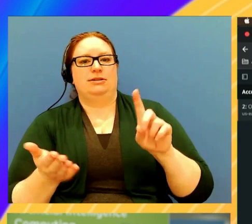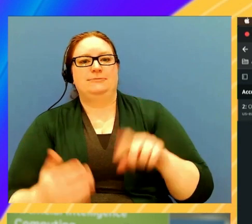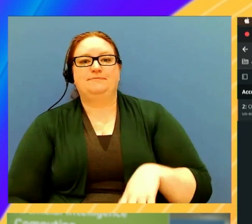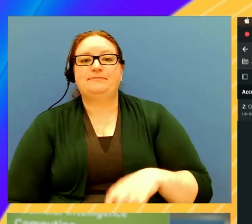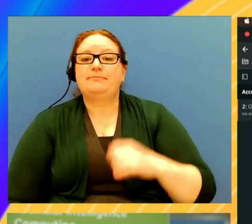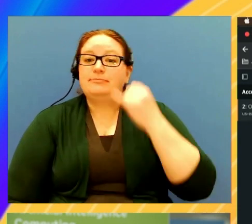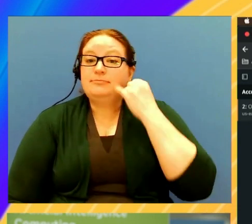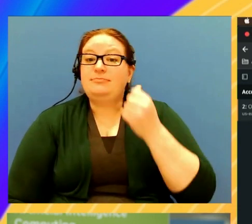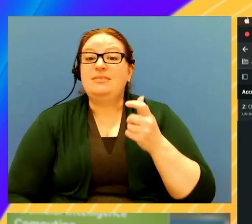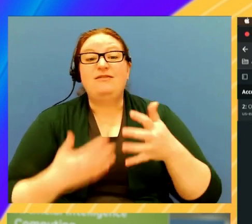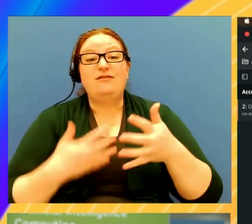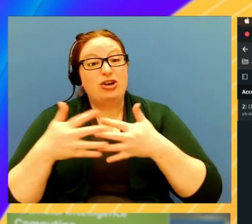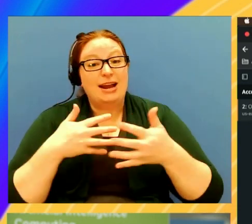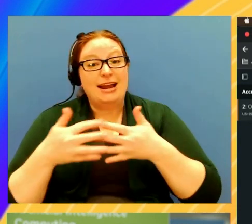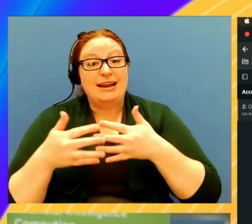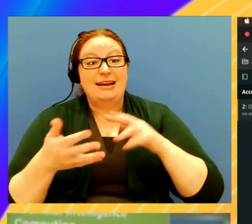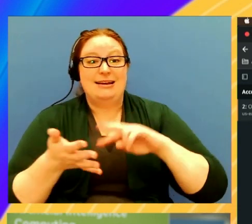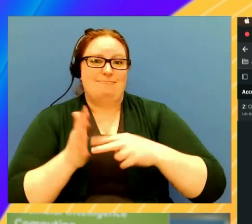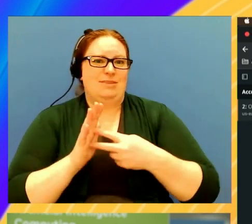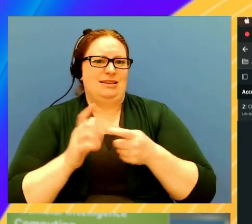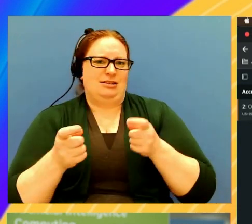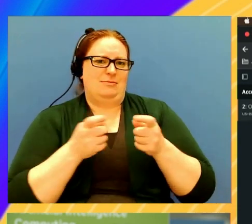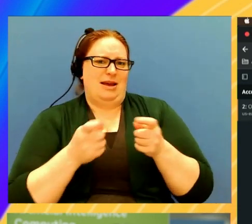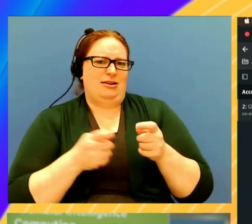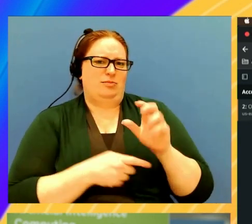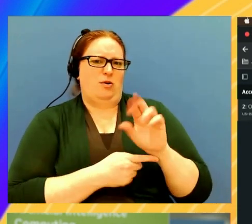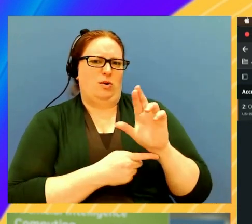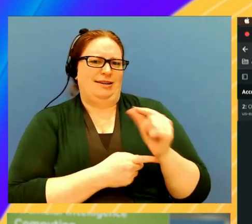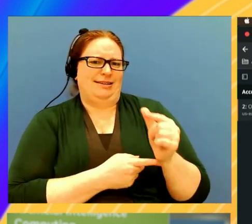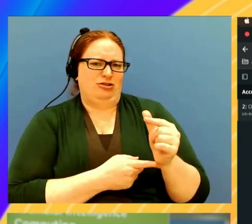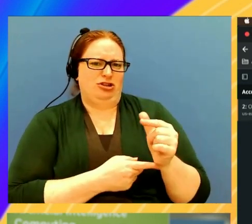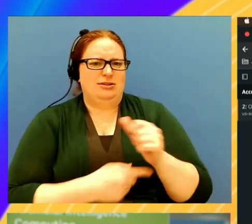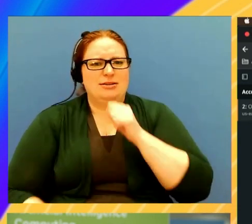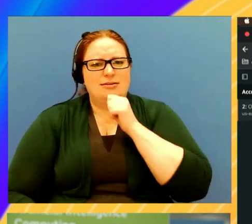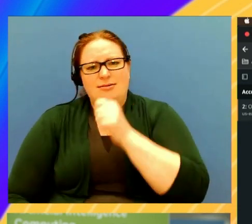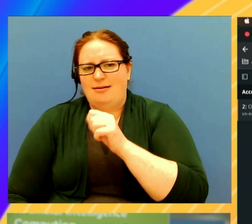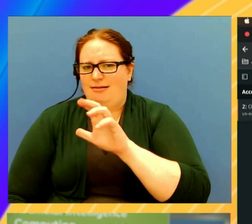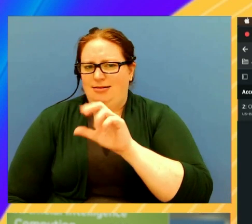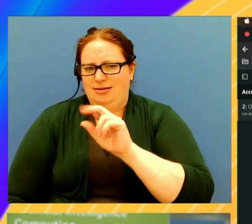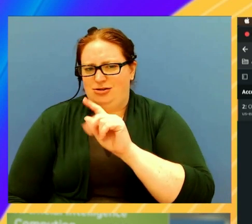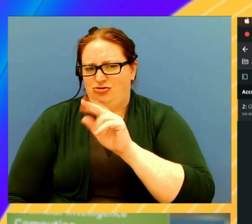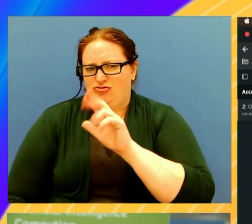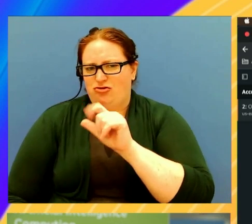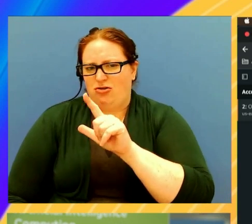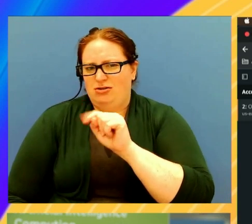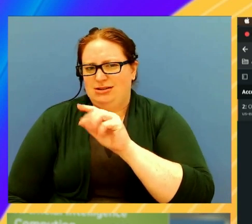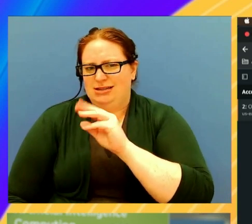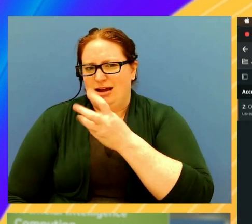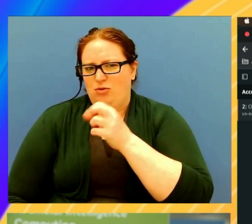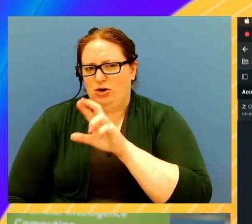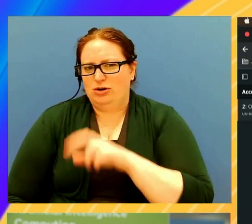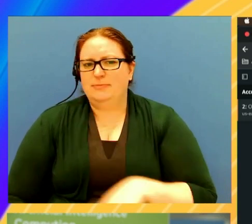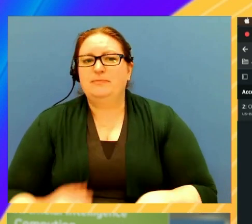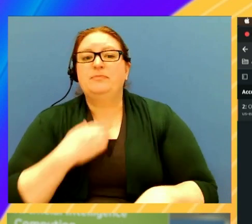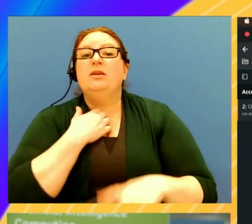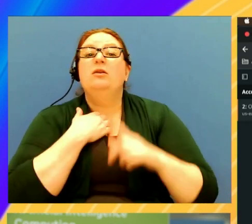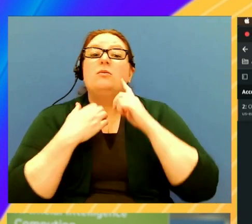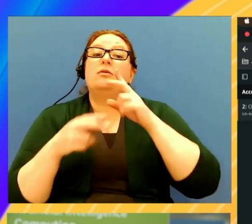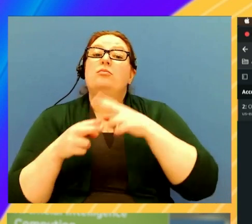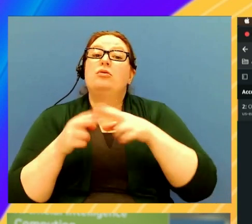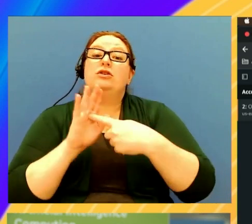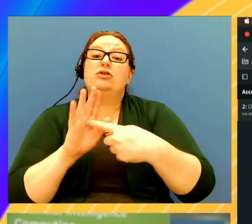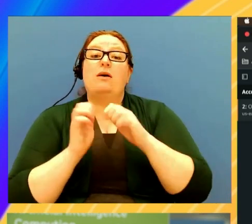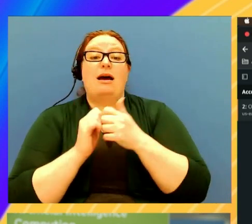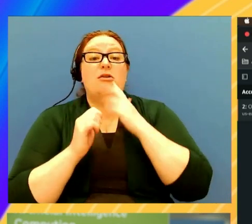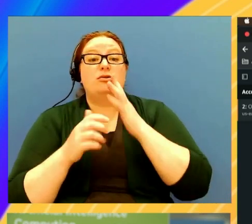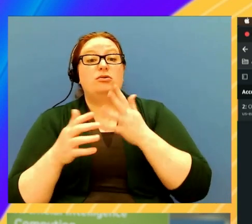by organizations and not control tower. Okay. And so what we'll do here is that we'll briefly demonstrate how to enroll an account under control